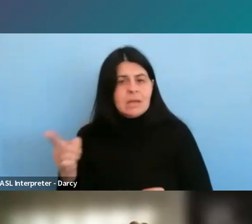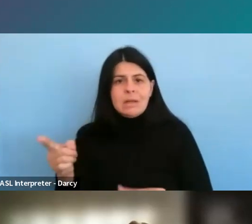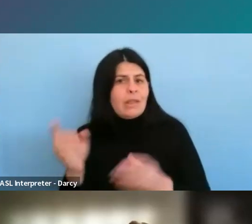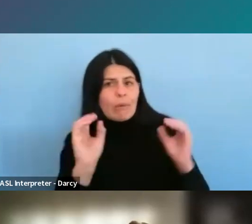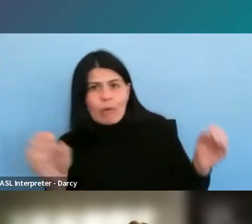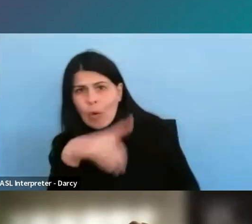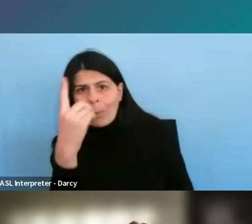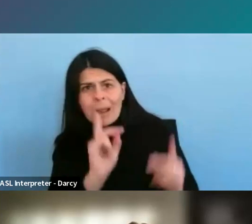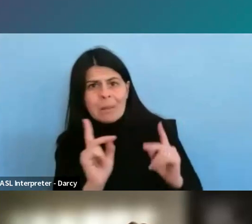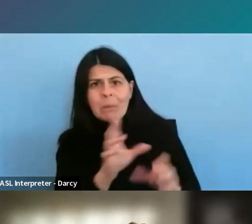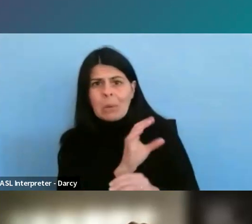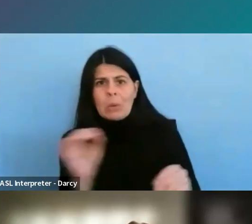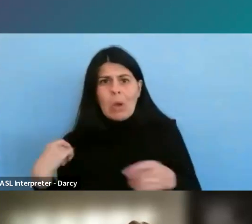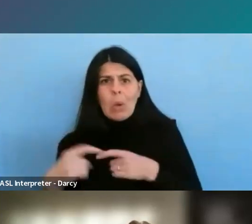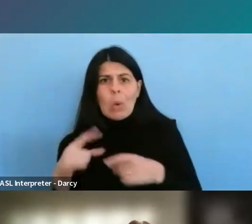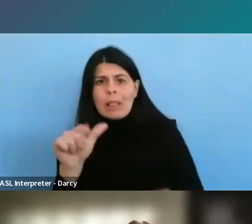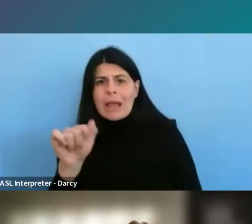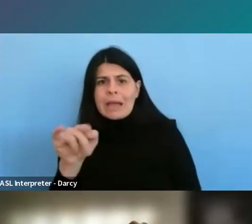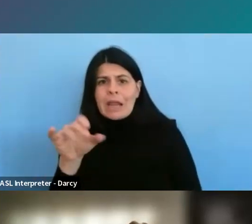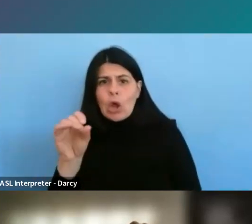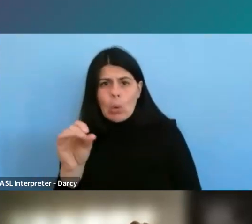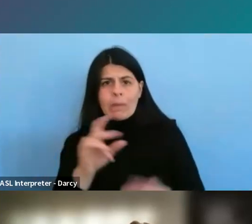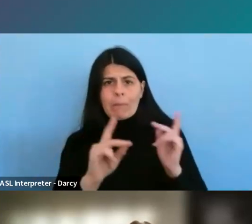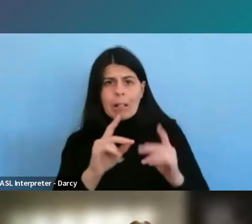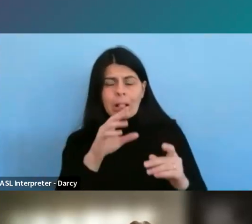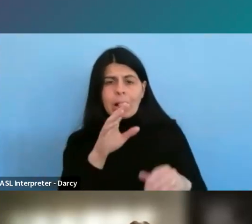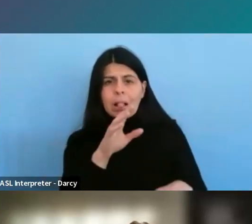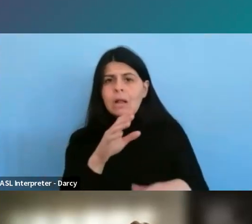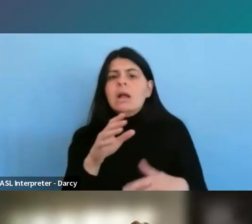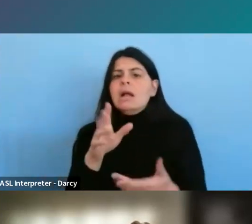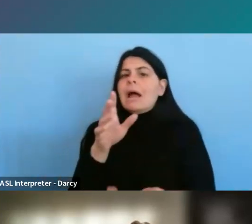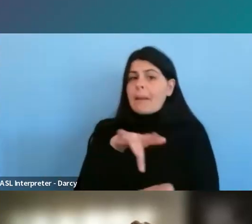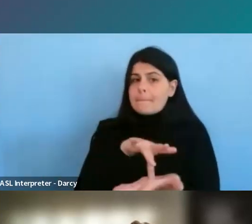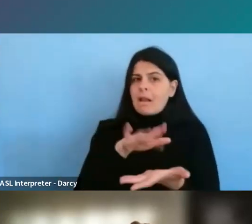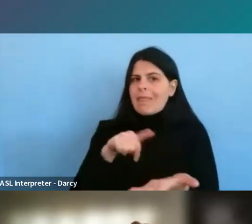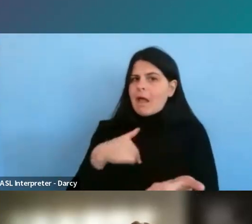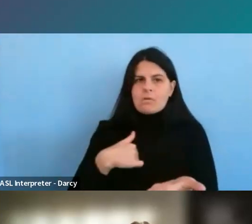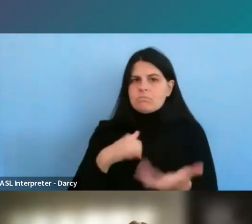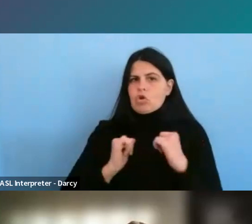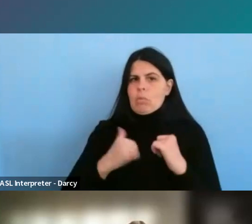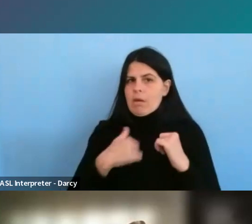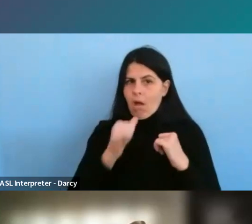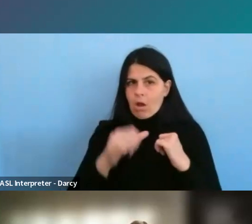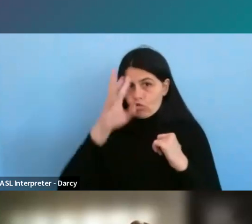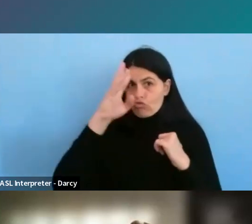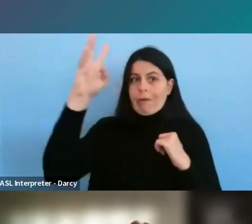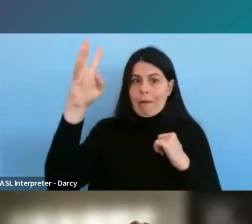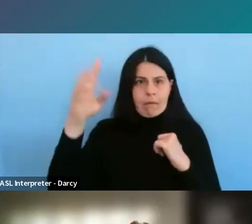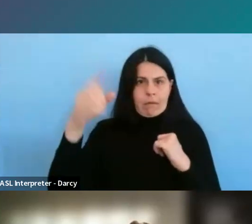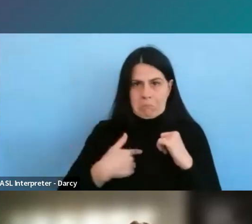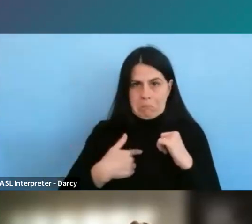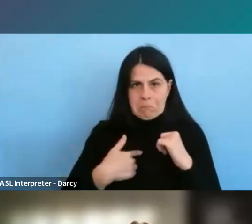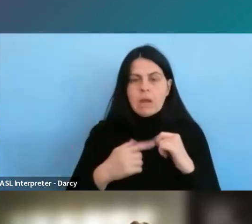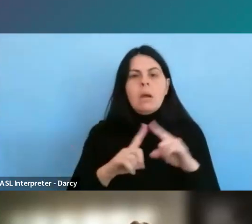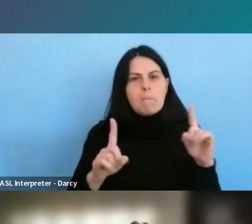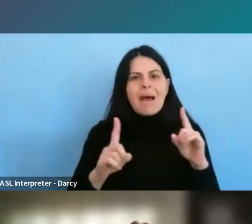Like it was, I think that they want, and it, the middle isn't a show that I created, but I think they really wanted to depict